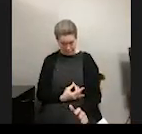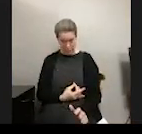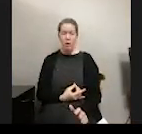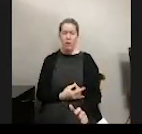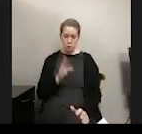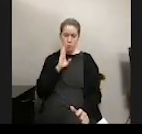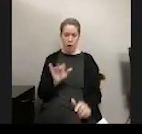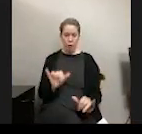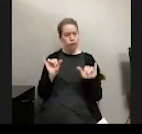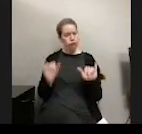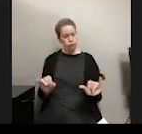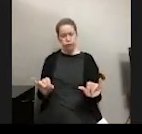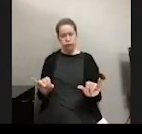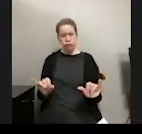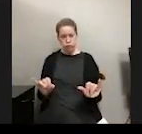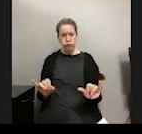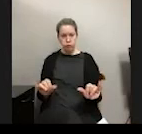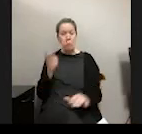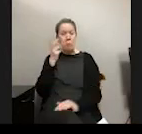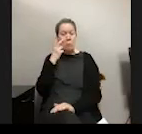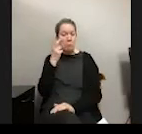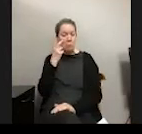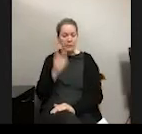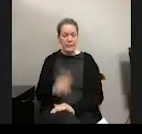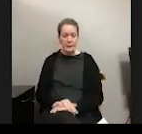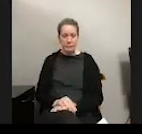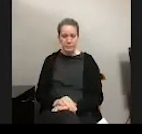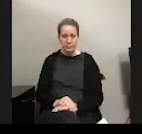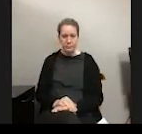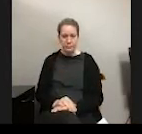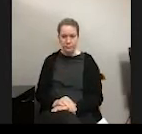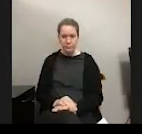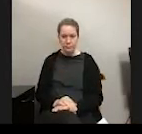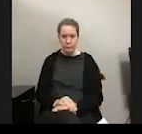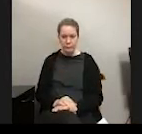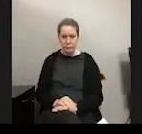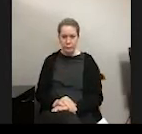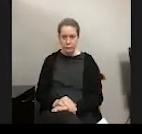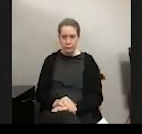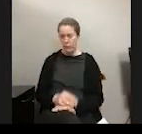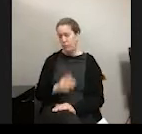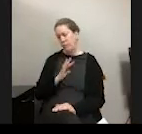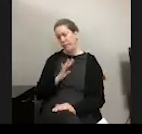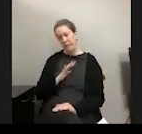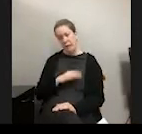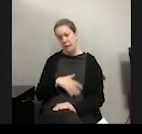And we'll see how that turns out. Fantastic. A database of public art of Toronto and the GTA.